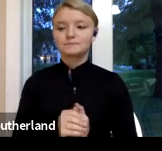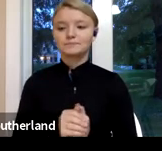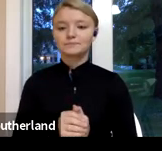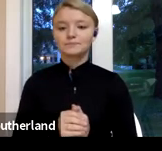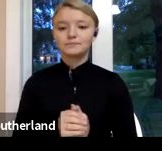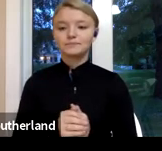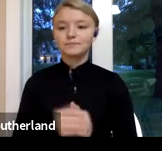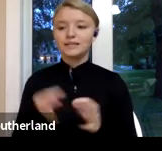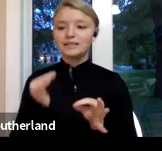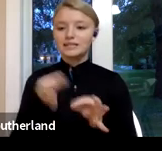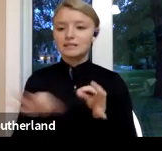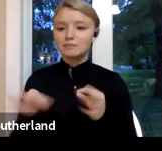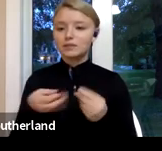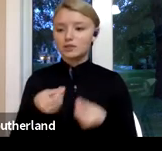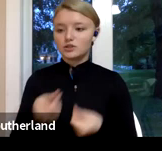Simply Smooth.